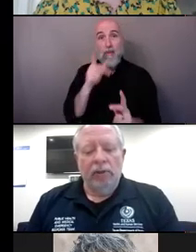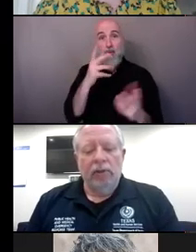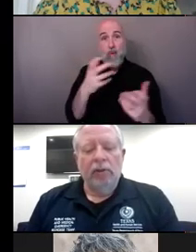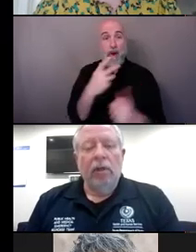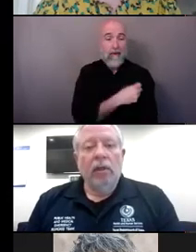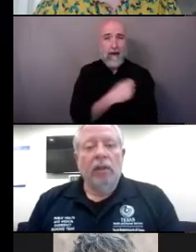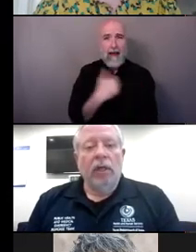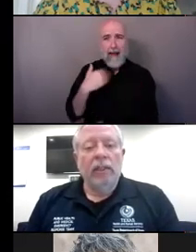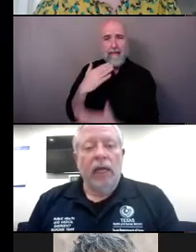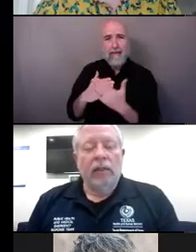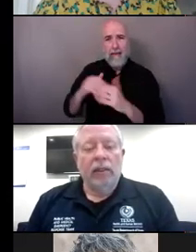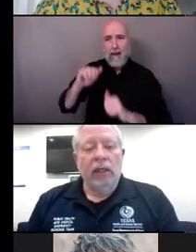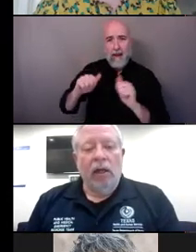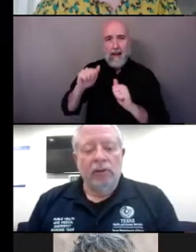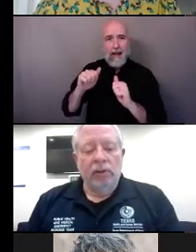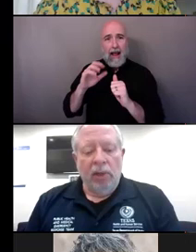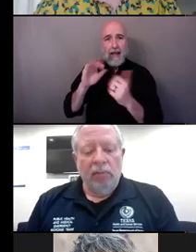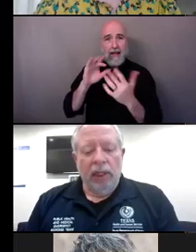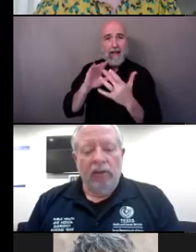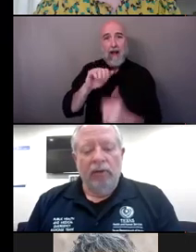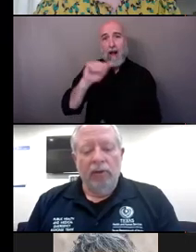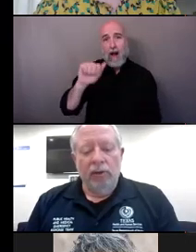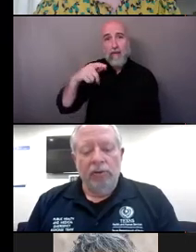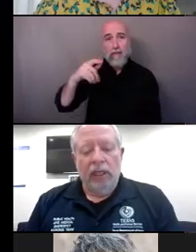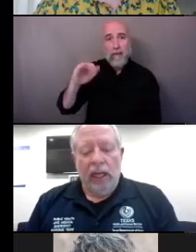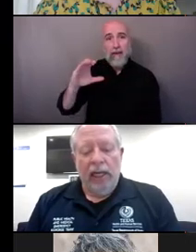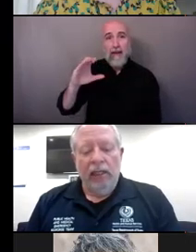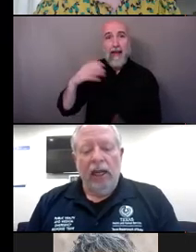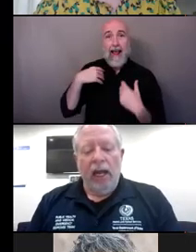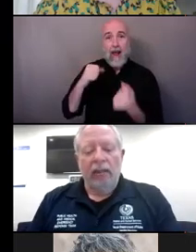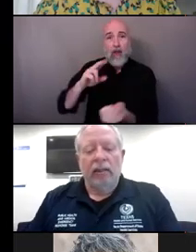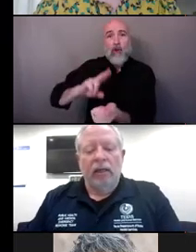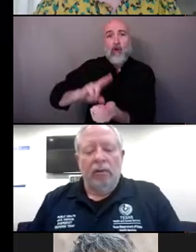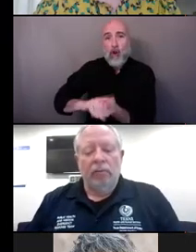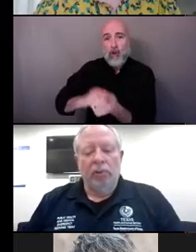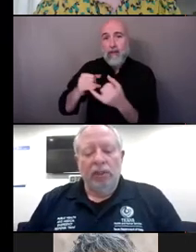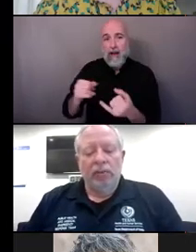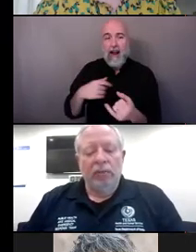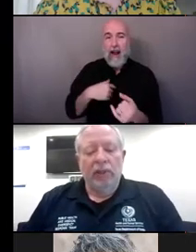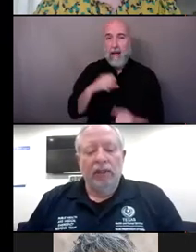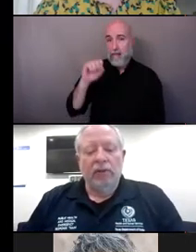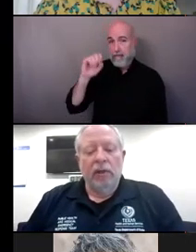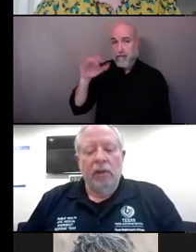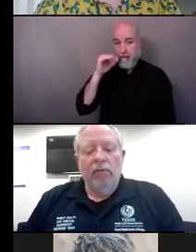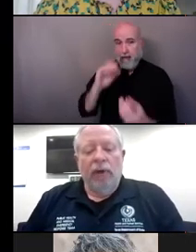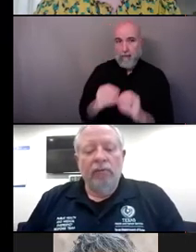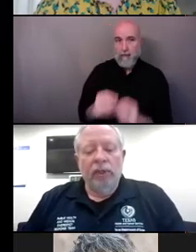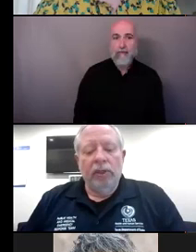having questions can contact the Austin Public Health Nurse Line at, and I'll repeat this,